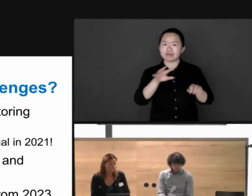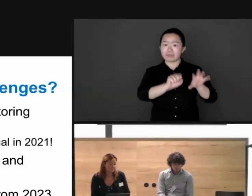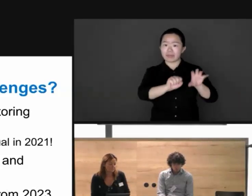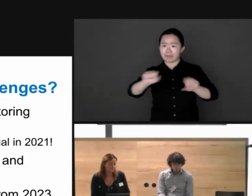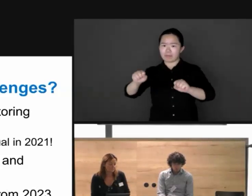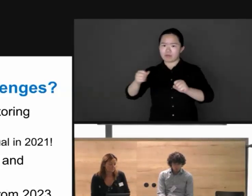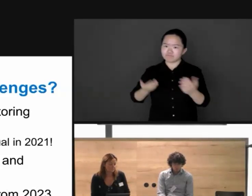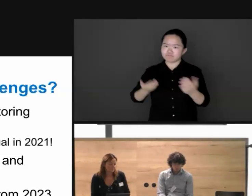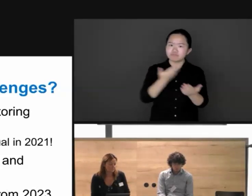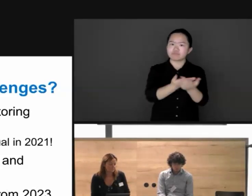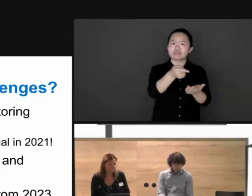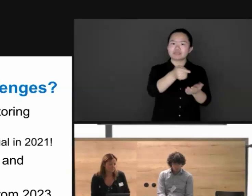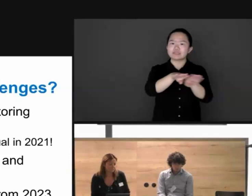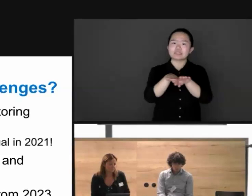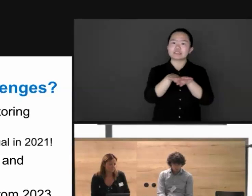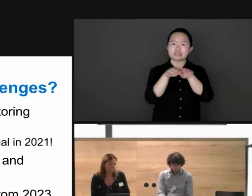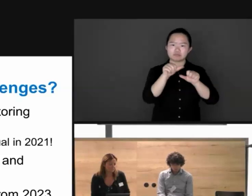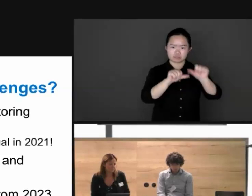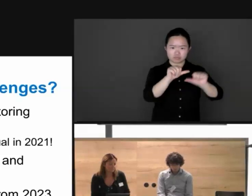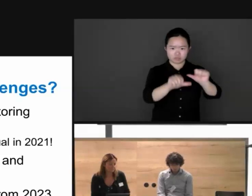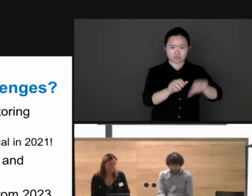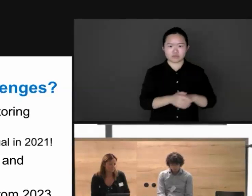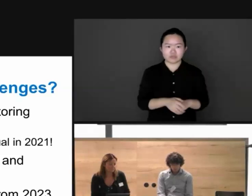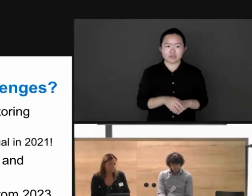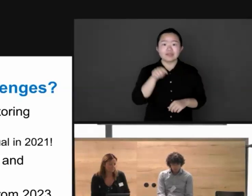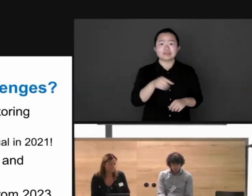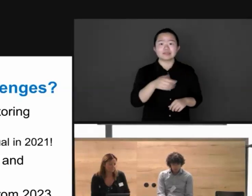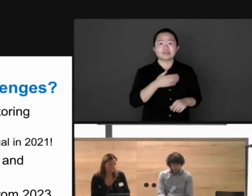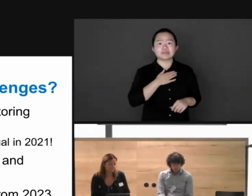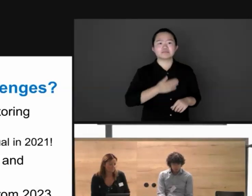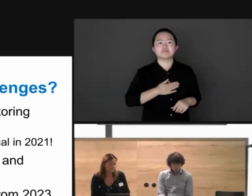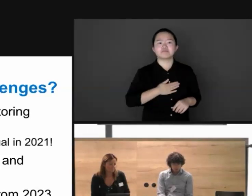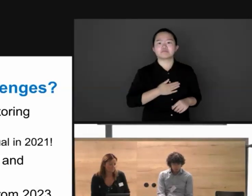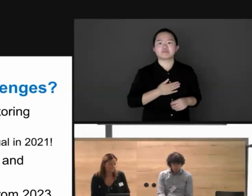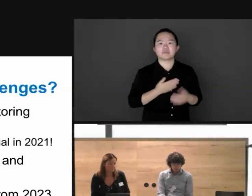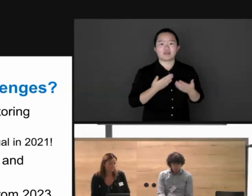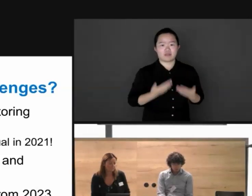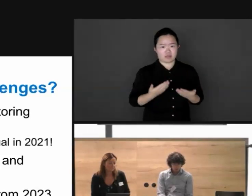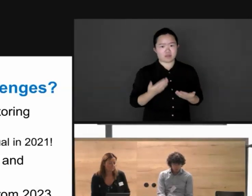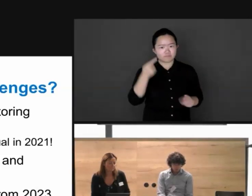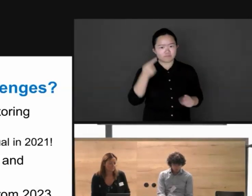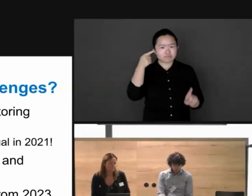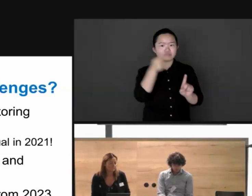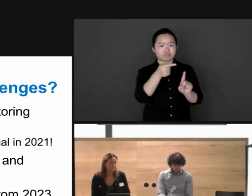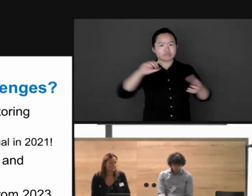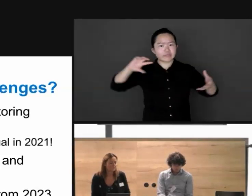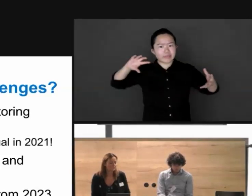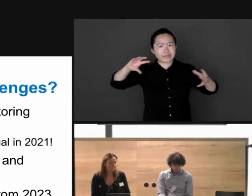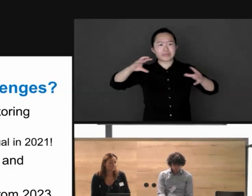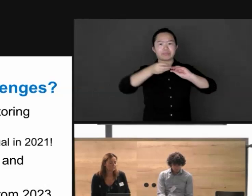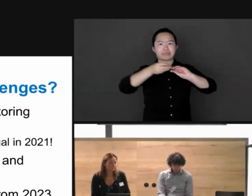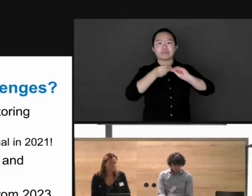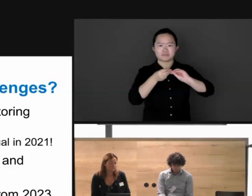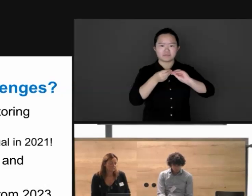be primarily intended for summarizing other requirements and describing the same